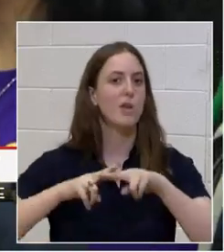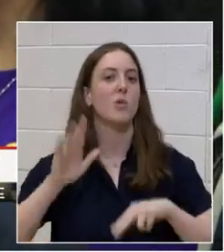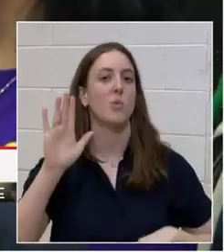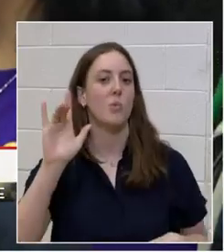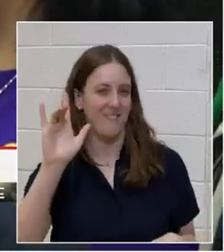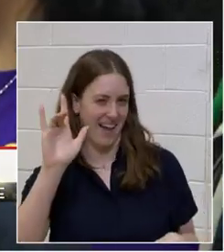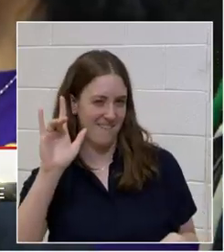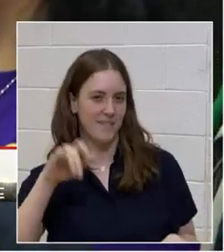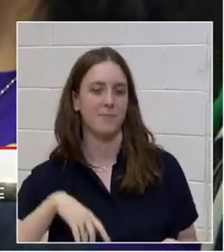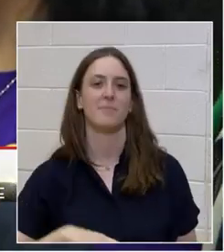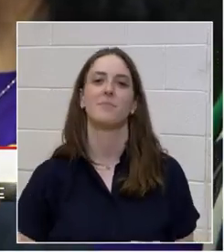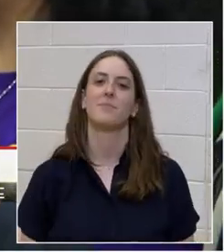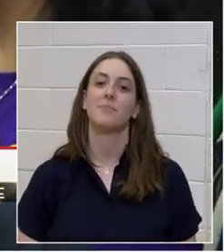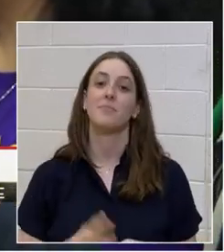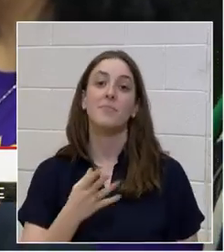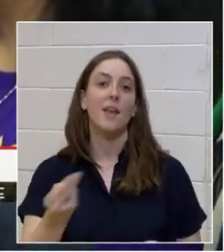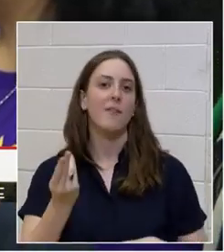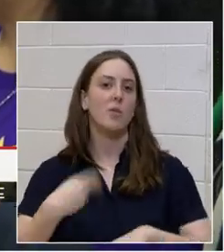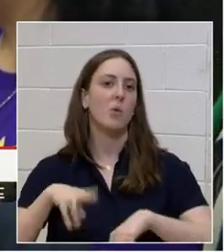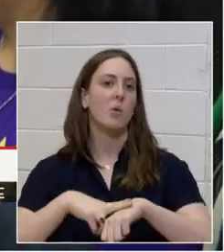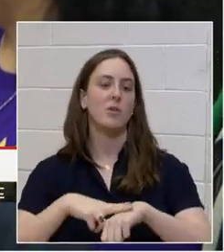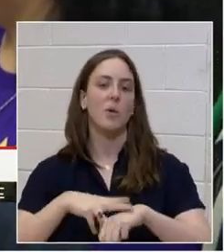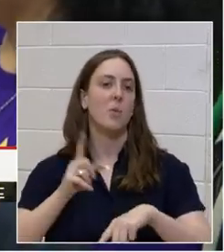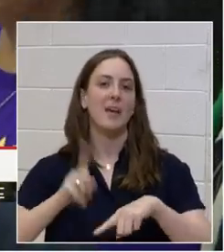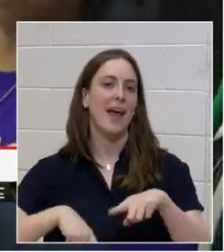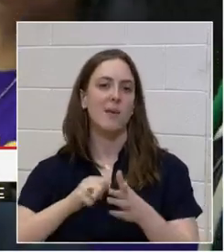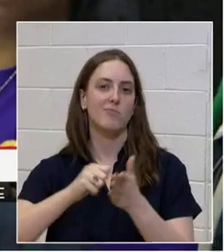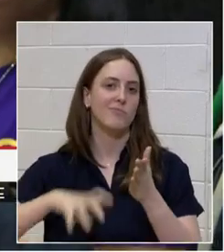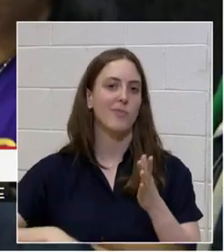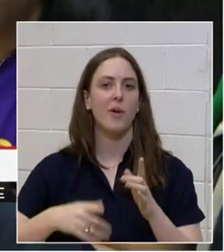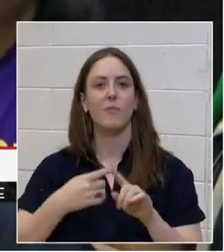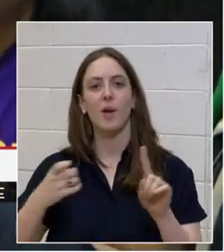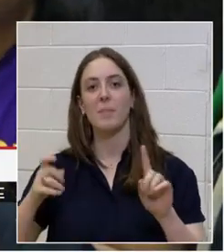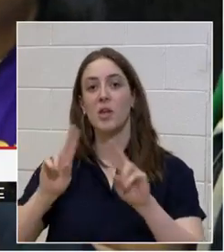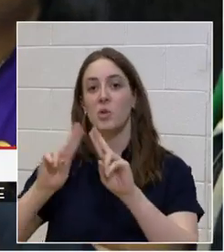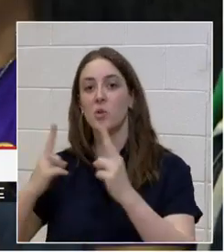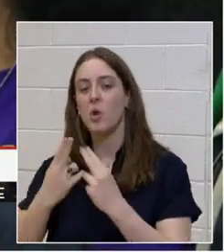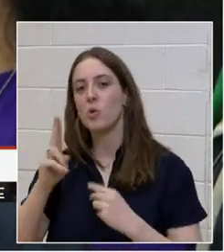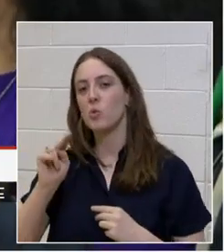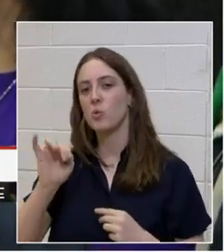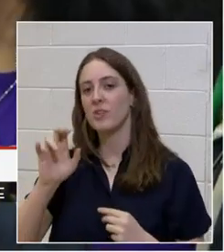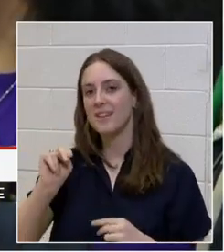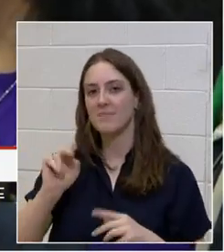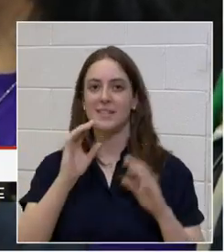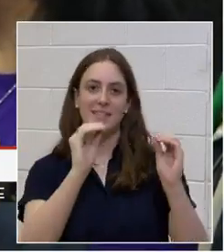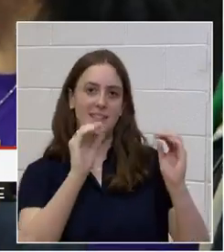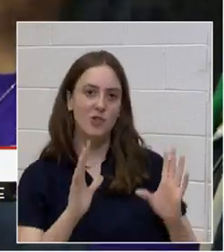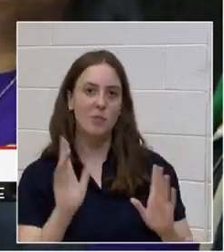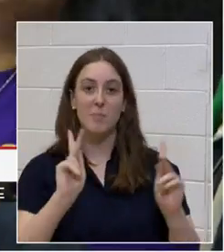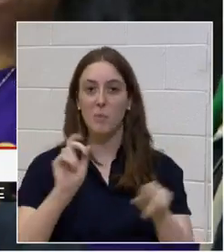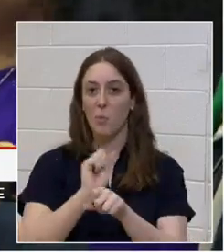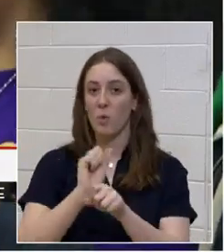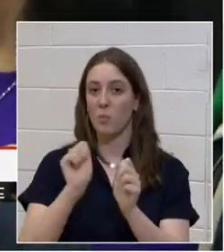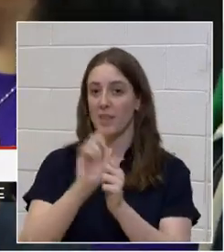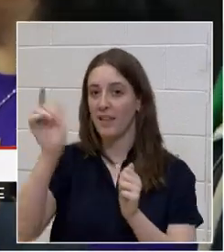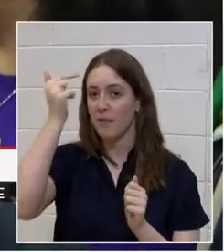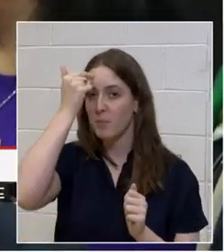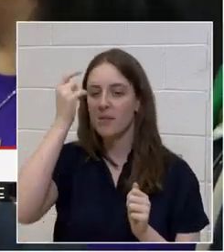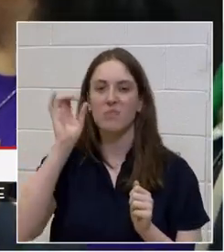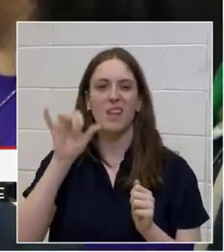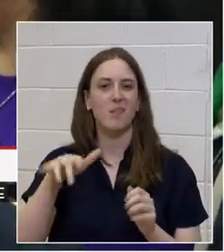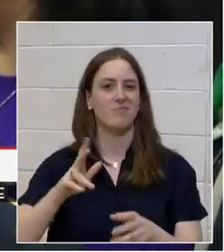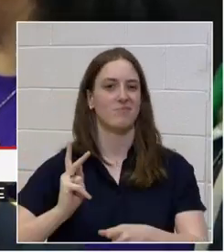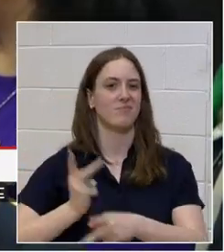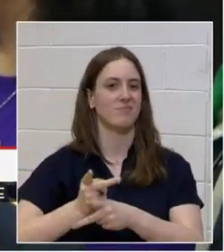$25. And of course, we can't take away from the union and the teachers and the people that work for the government, so we stayed with the 20, we stayed